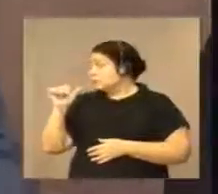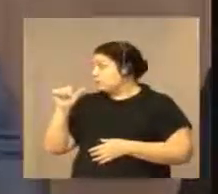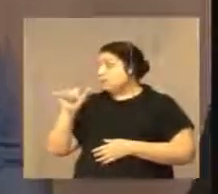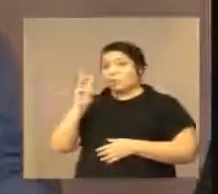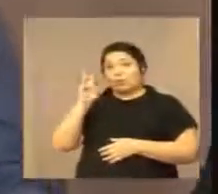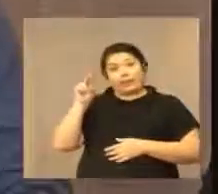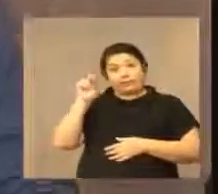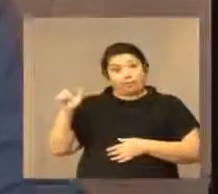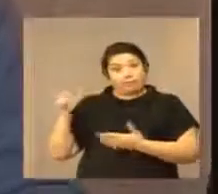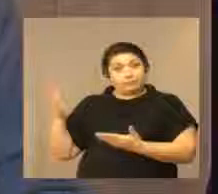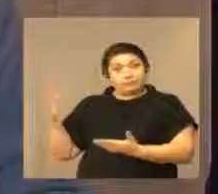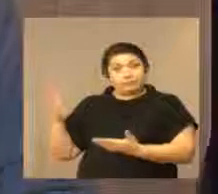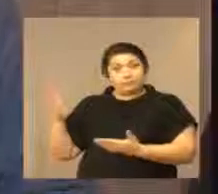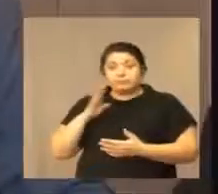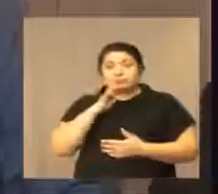Wendell.